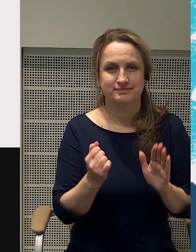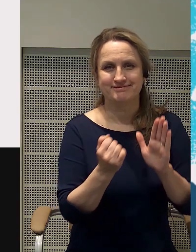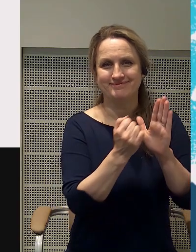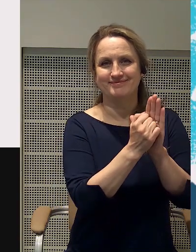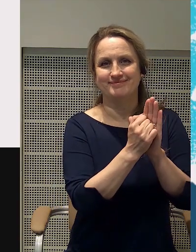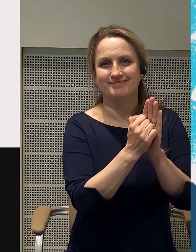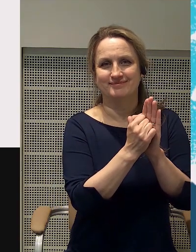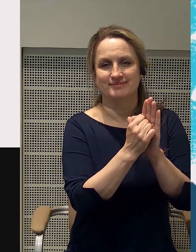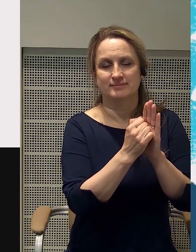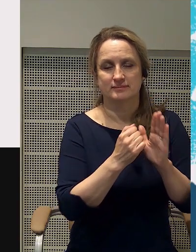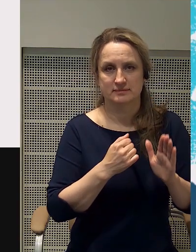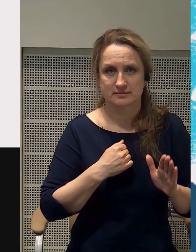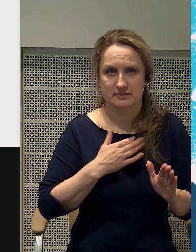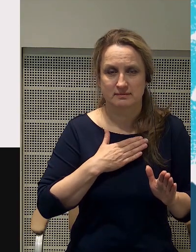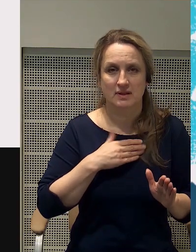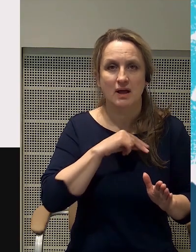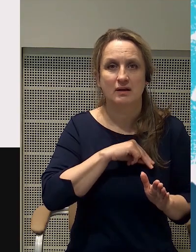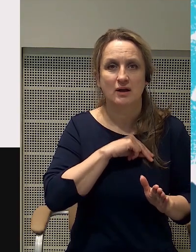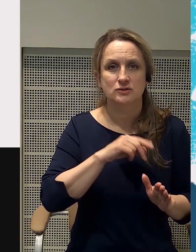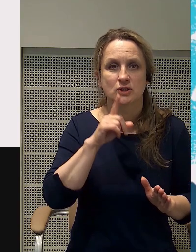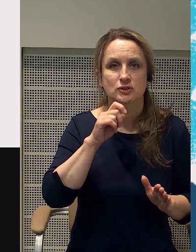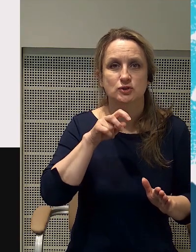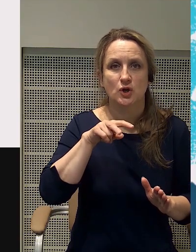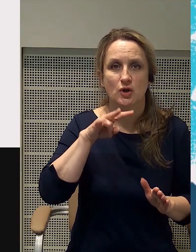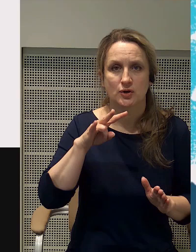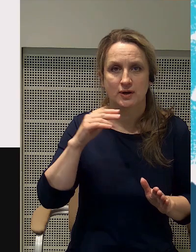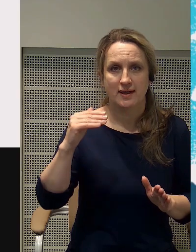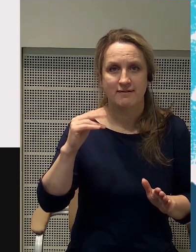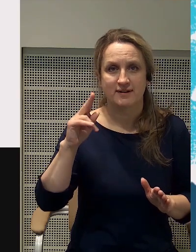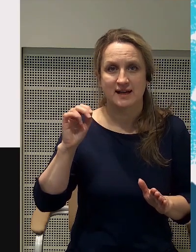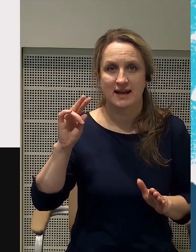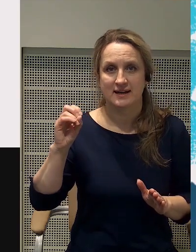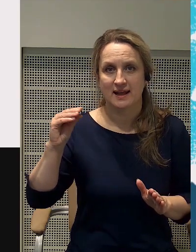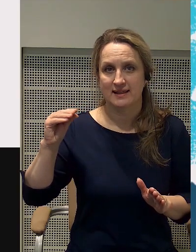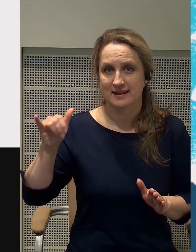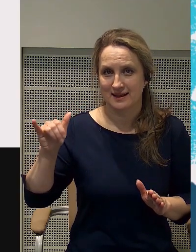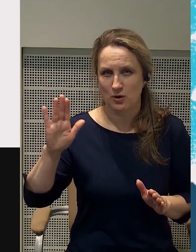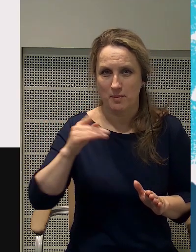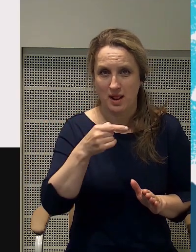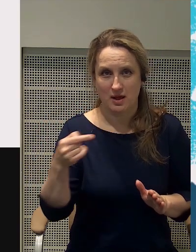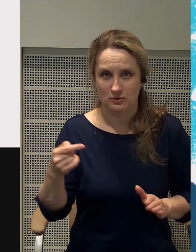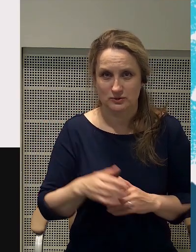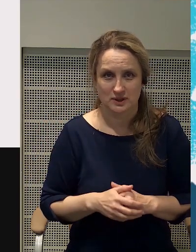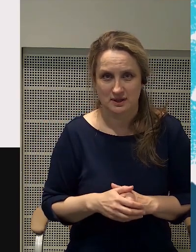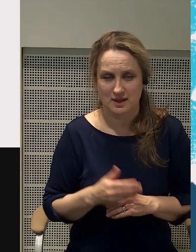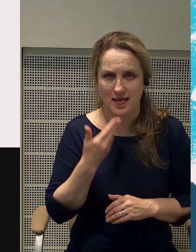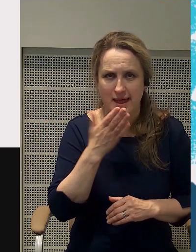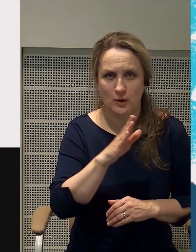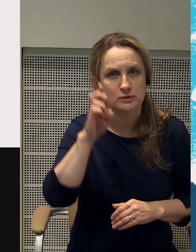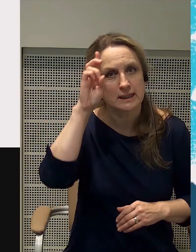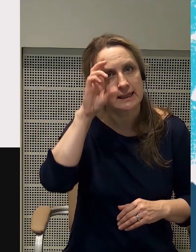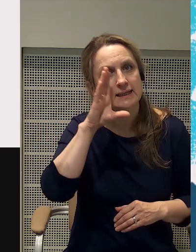Ask not what your country can do for you, ask what you can do for your